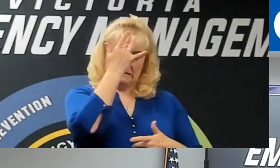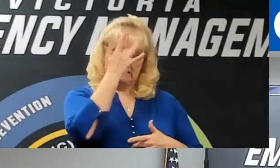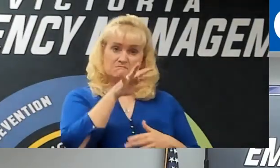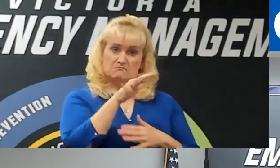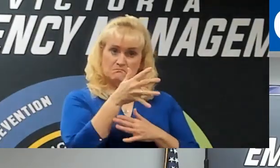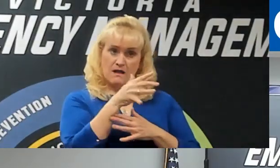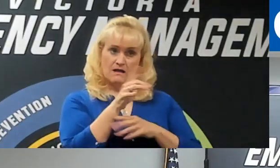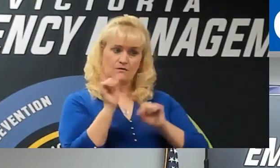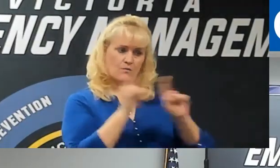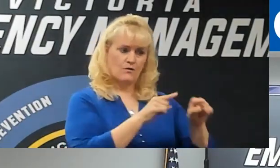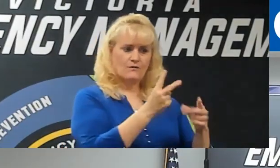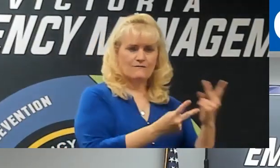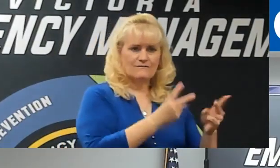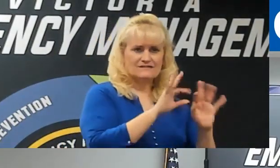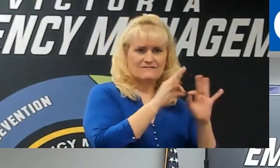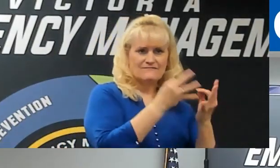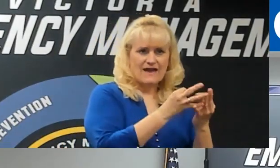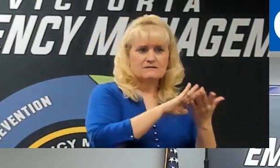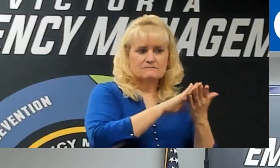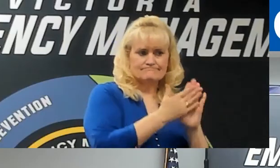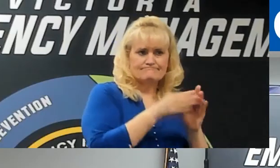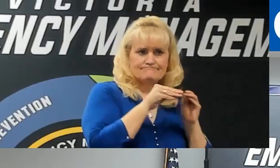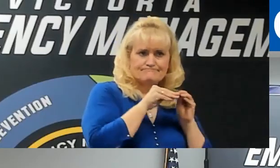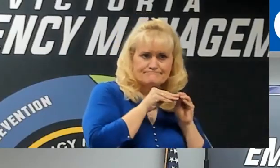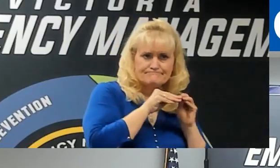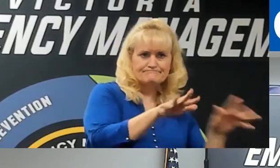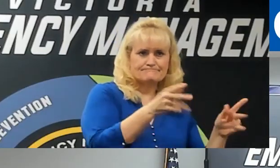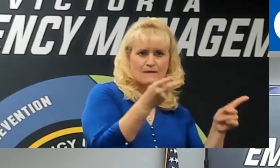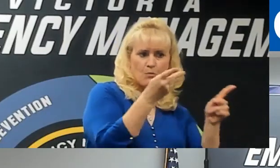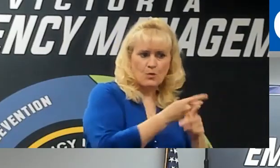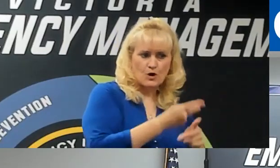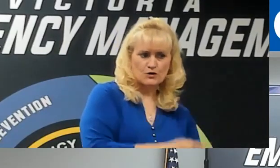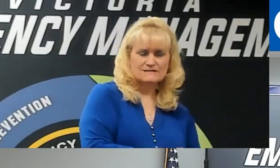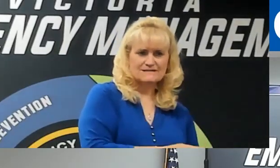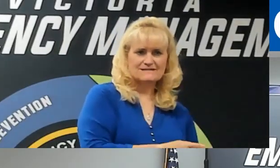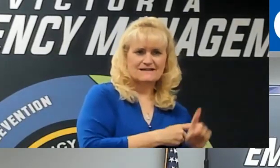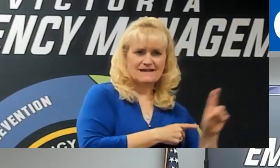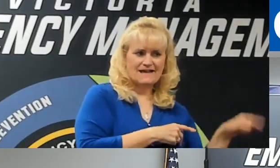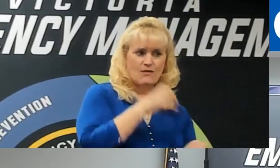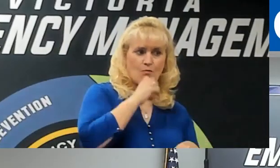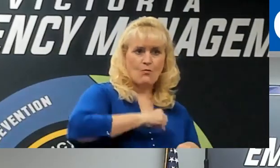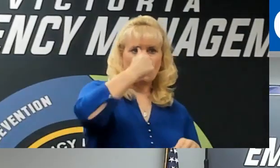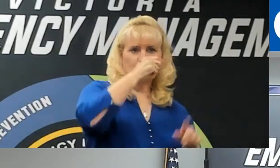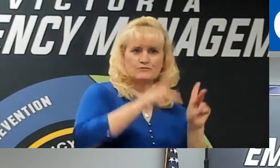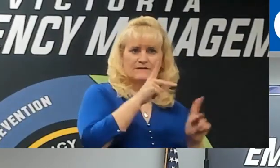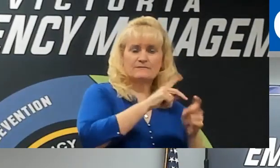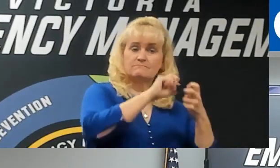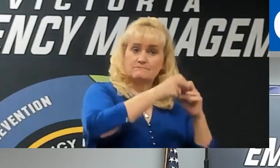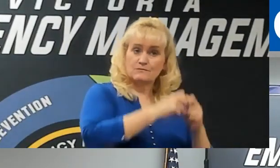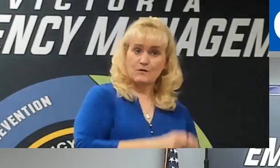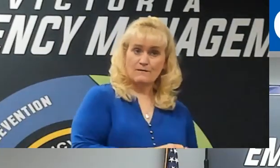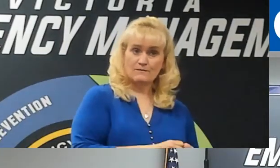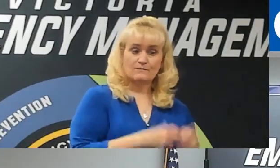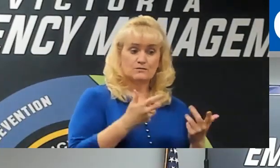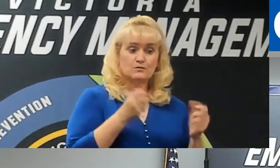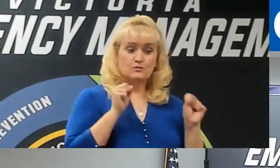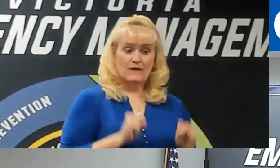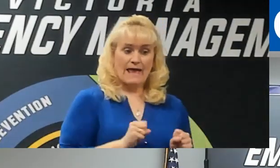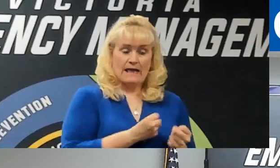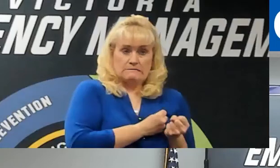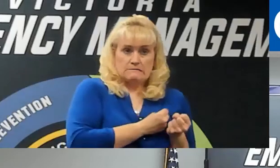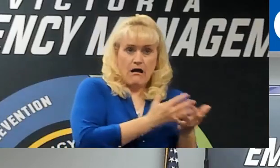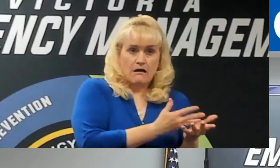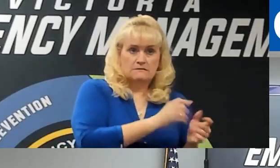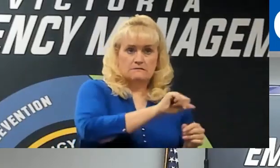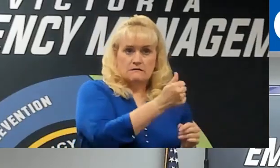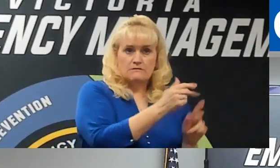more susceptible to illness, maybe immunocompromised or older at higher risk. So you want to keep in mind that you may be suffering, but you can cause suffering in others by